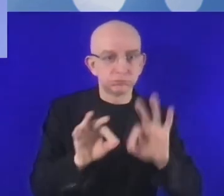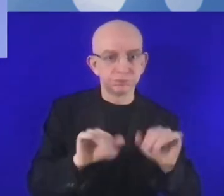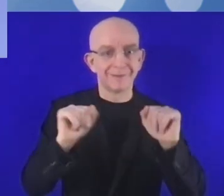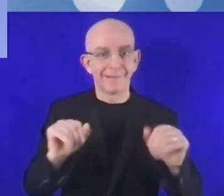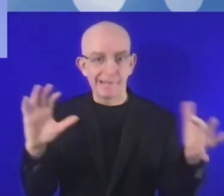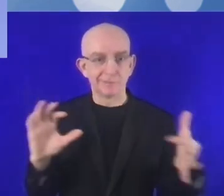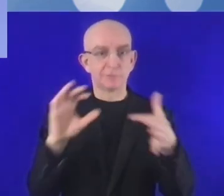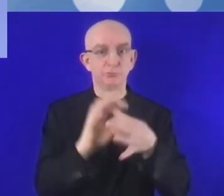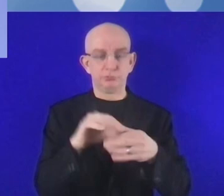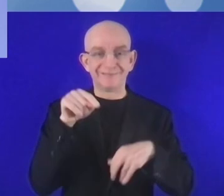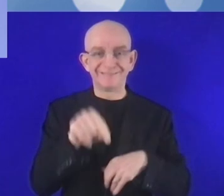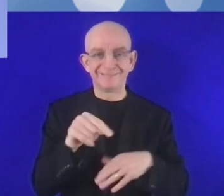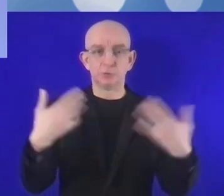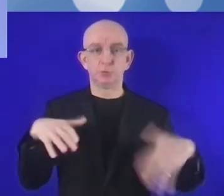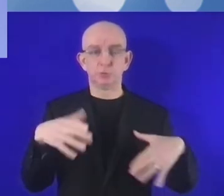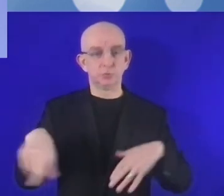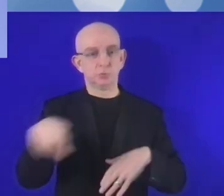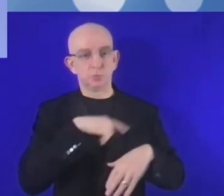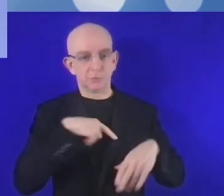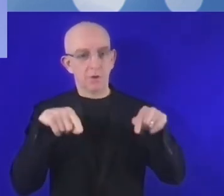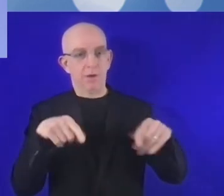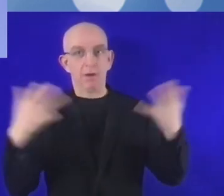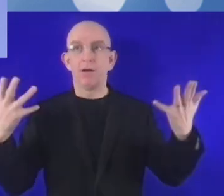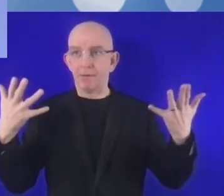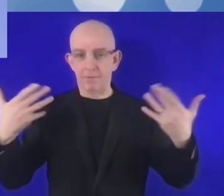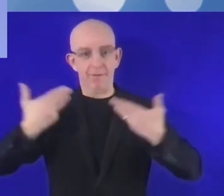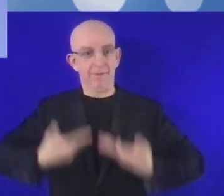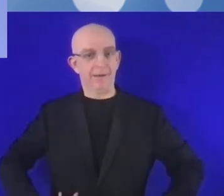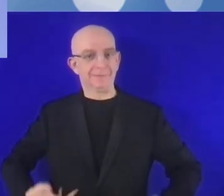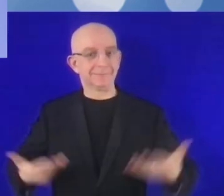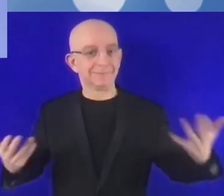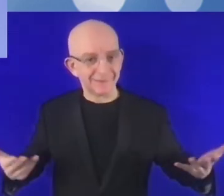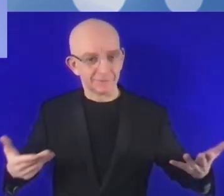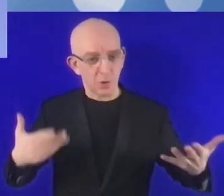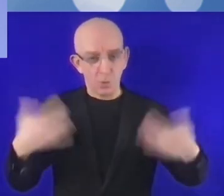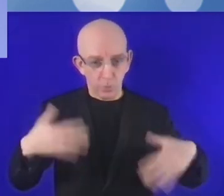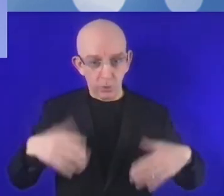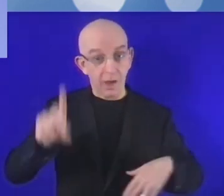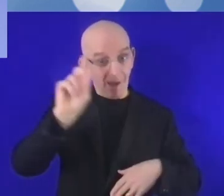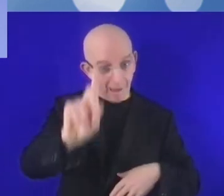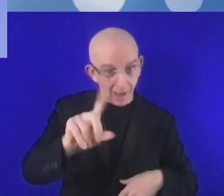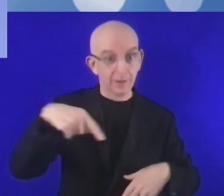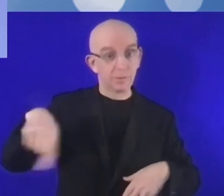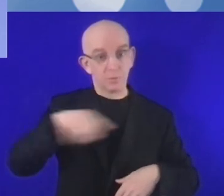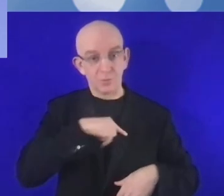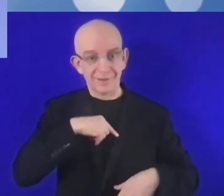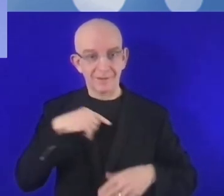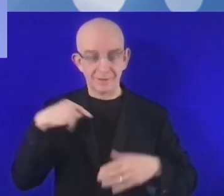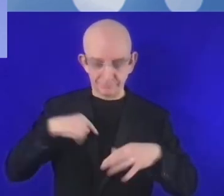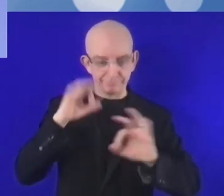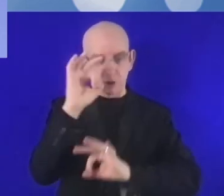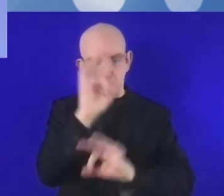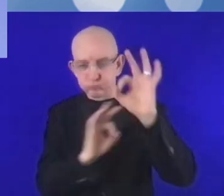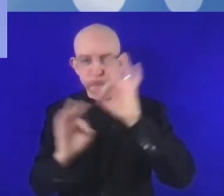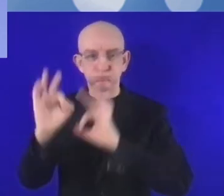thing. Billions of cells die every day and are replaced by newly created ones. And these new